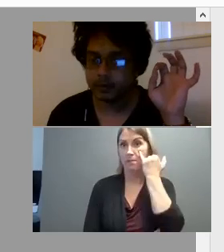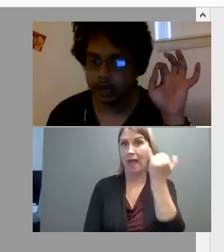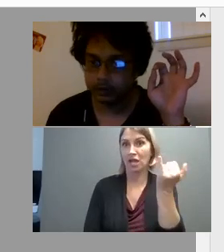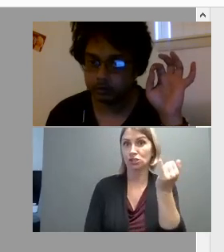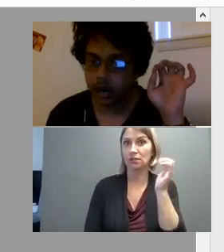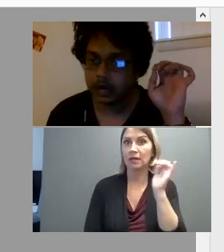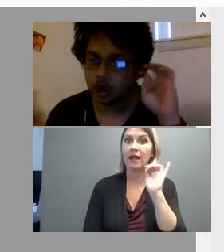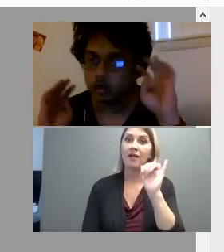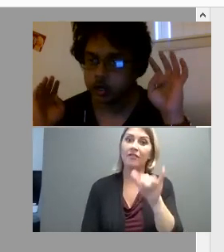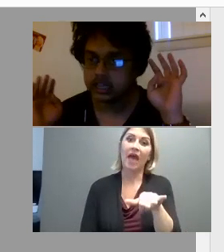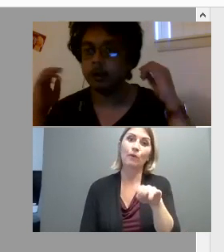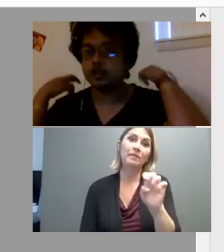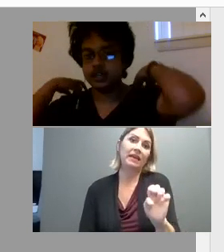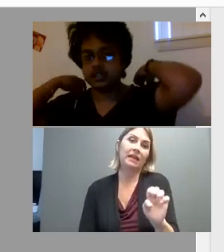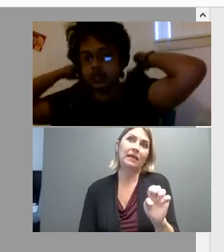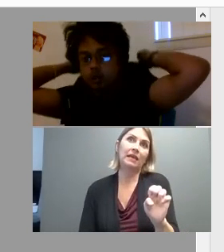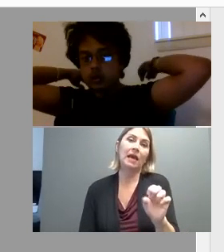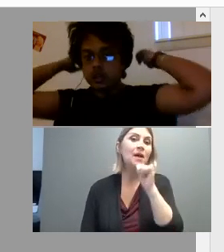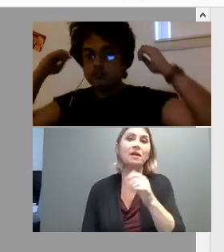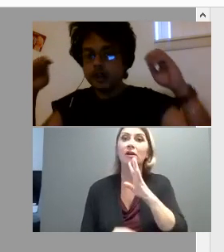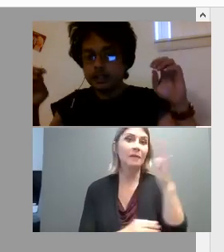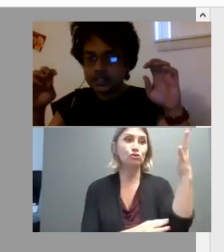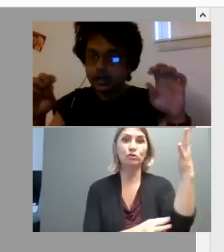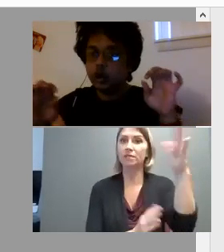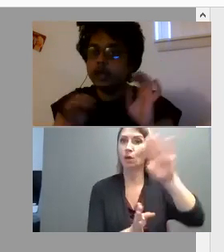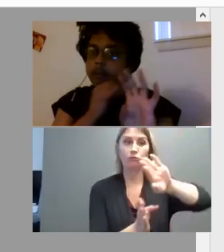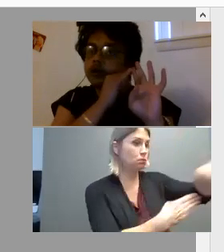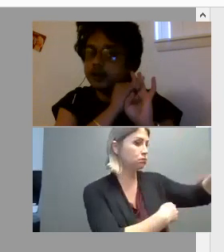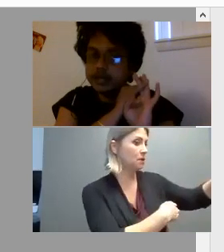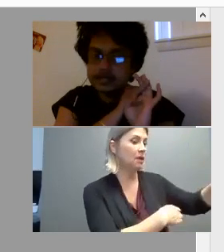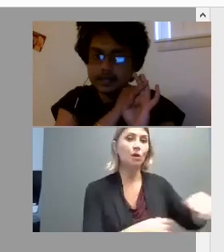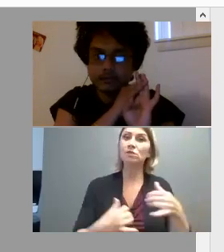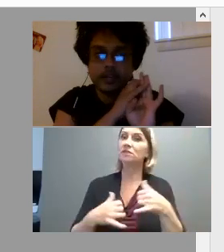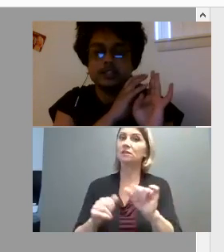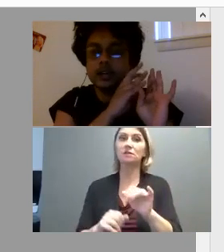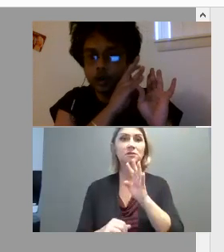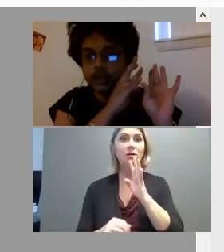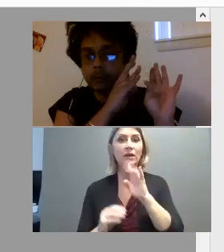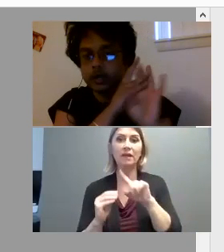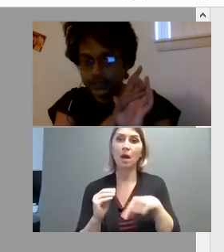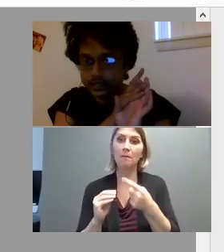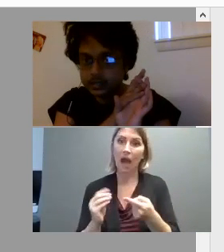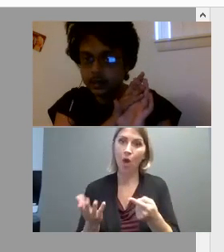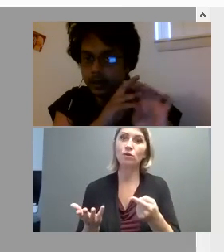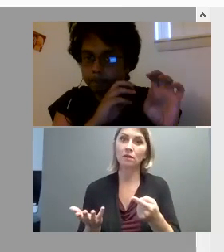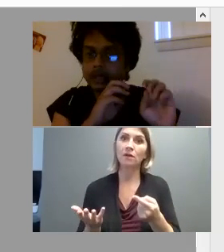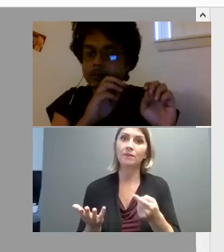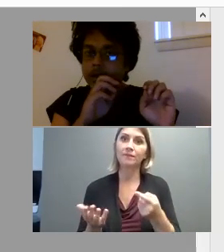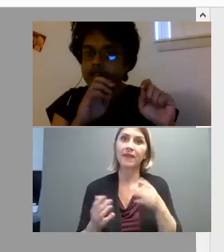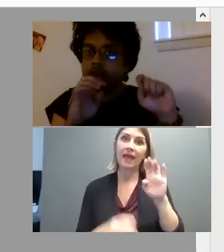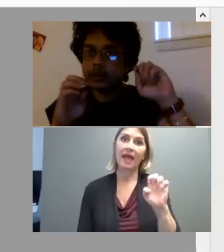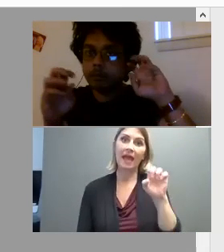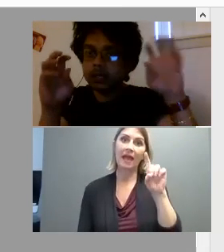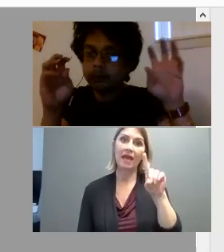that we are not talking about trees anymore. We are still talking about vertices. We are still talking about edges.